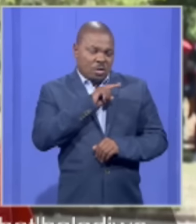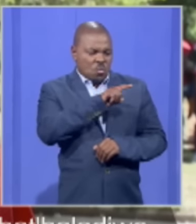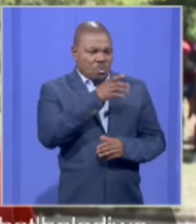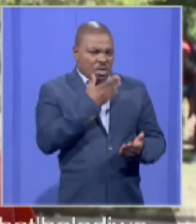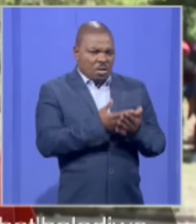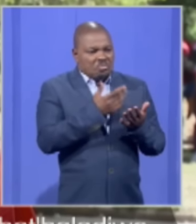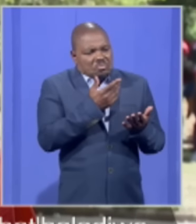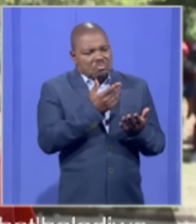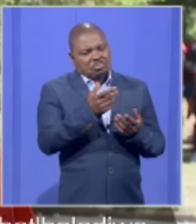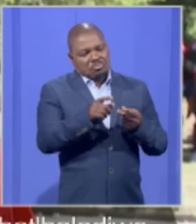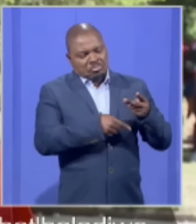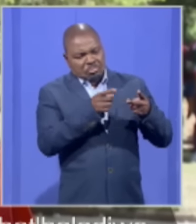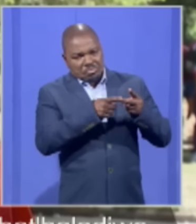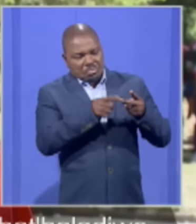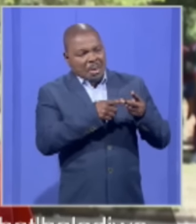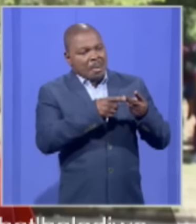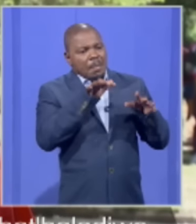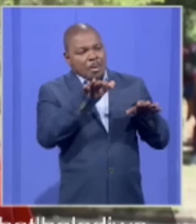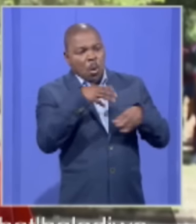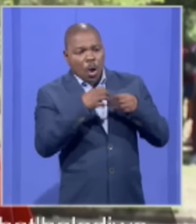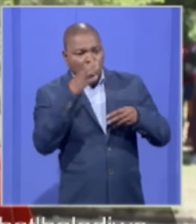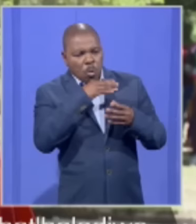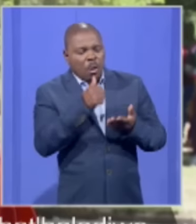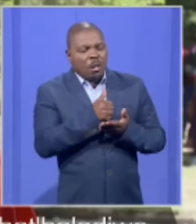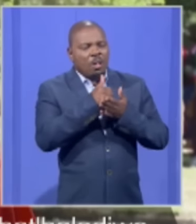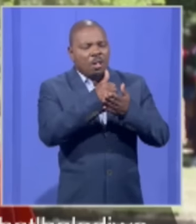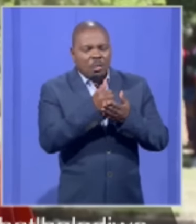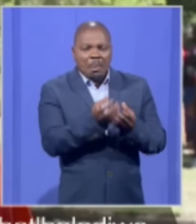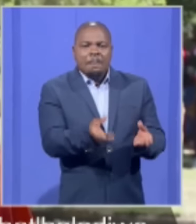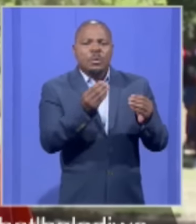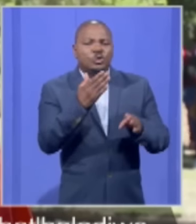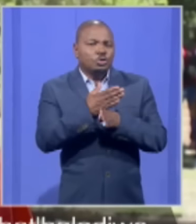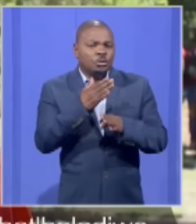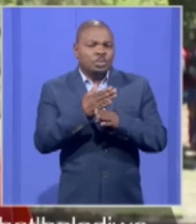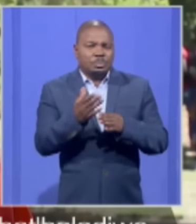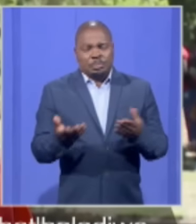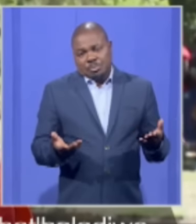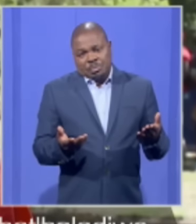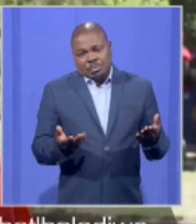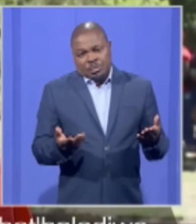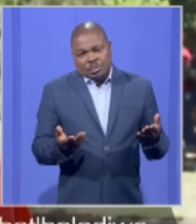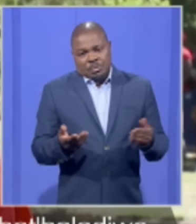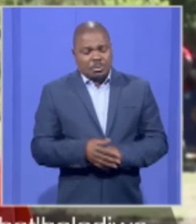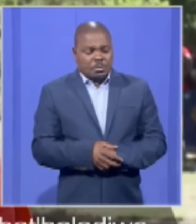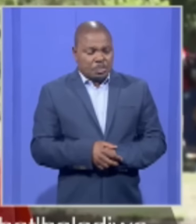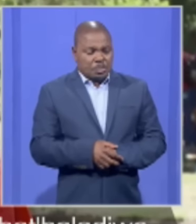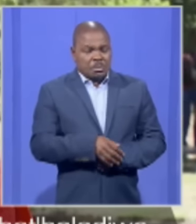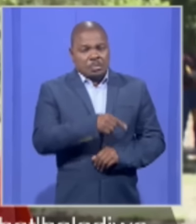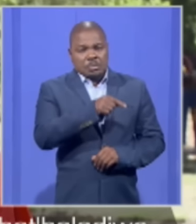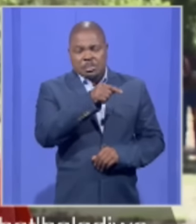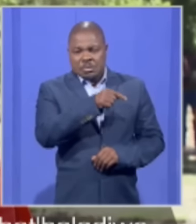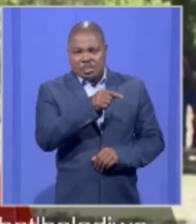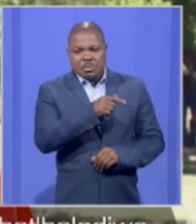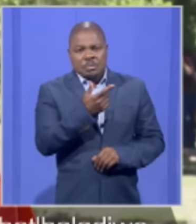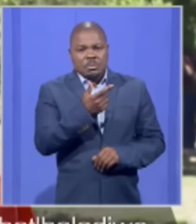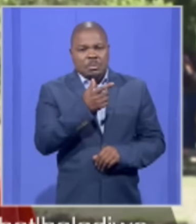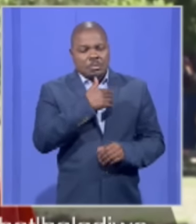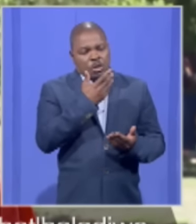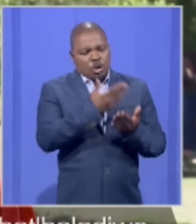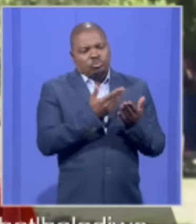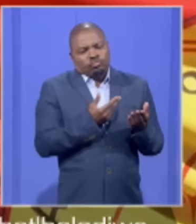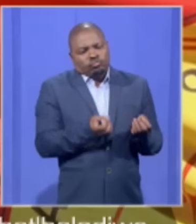also addressed the second point of unemployment, because people will then be able to be the hands to